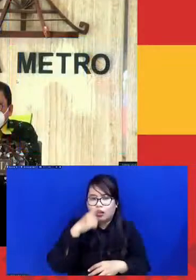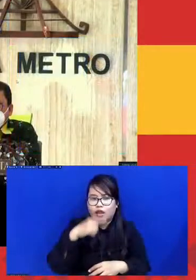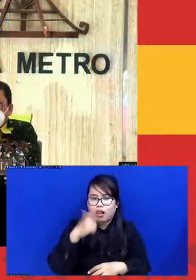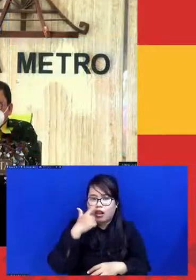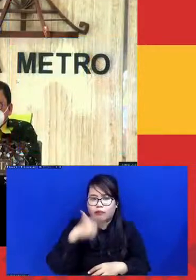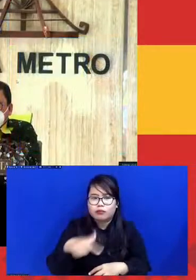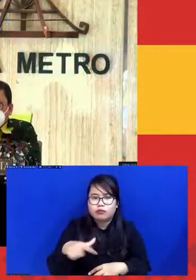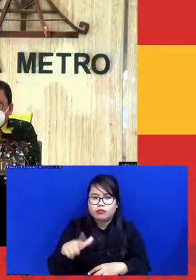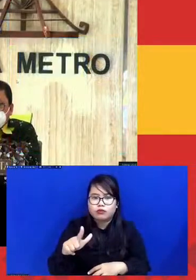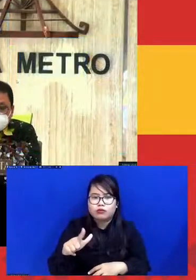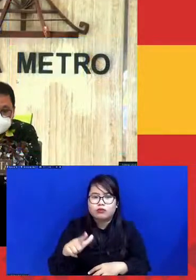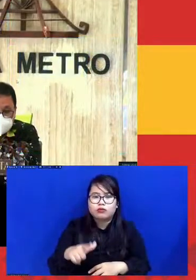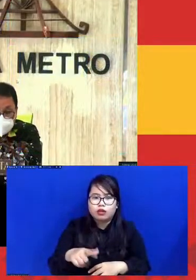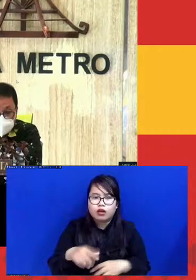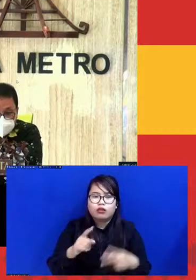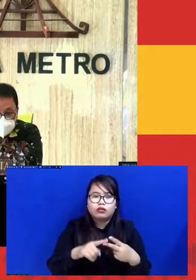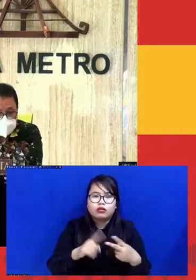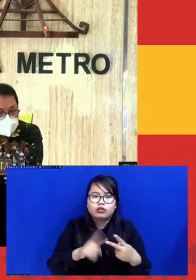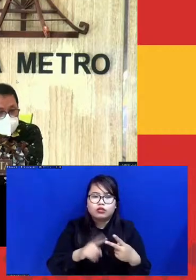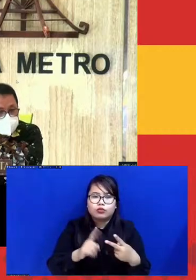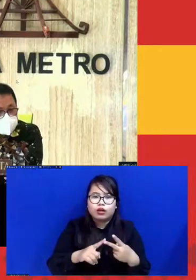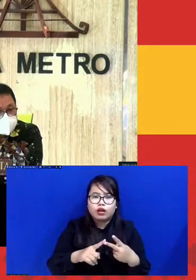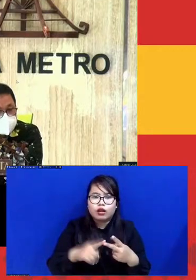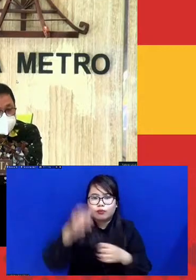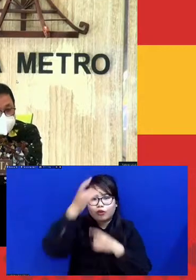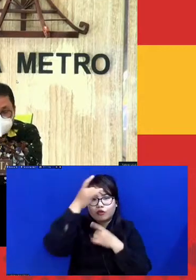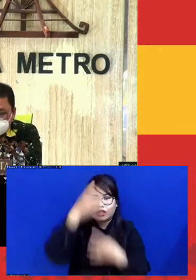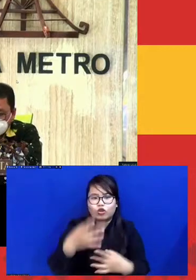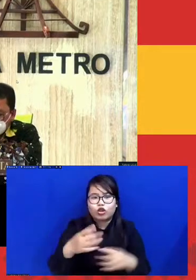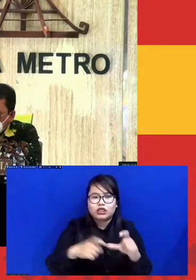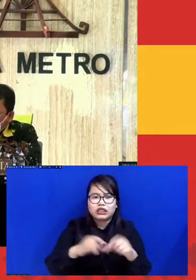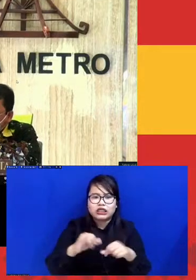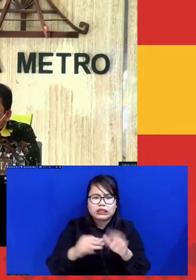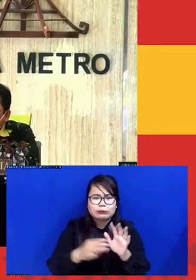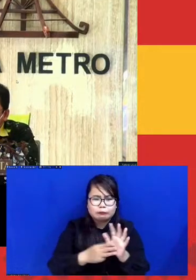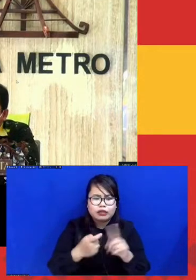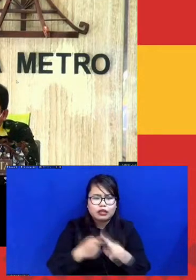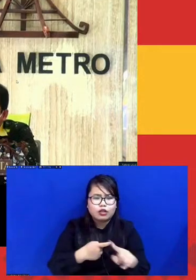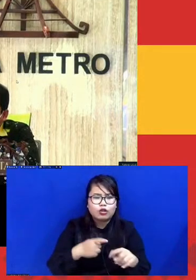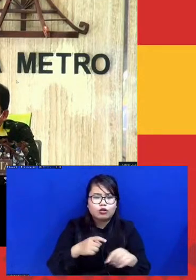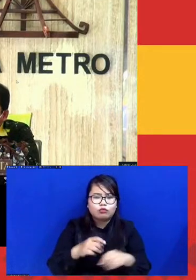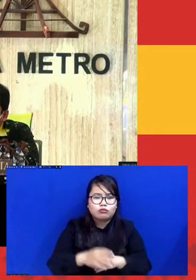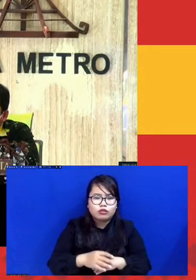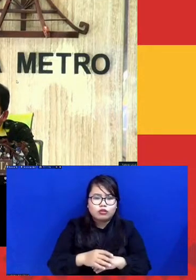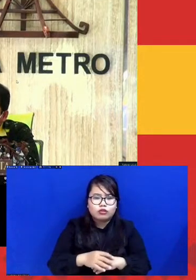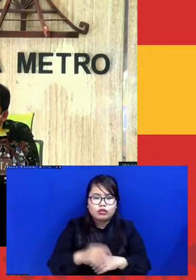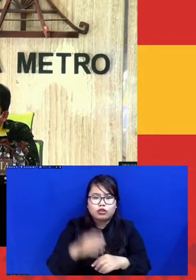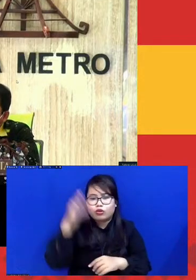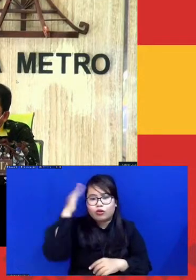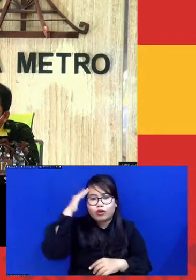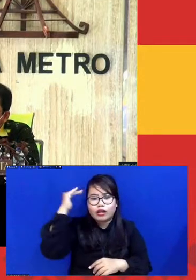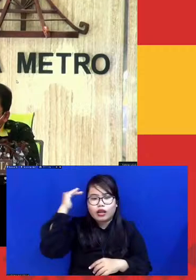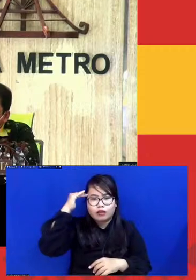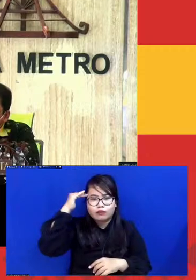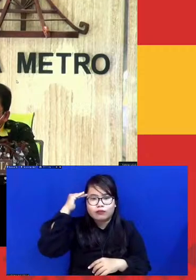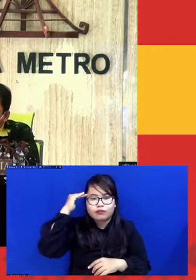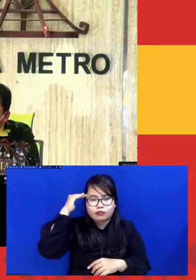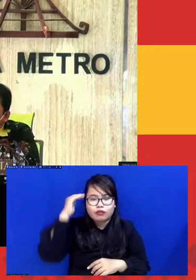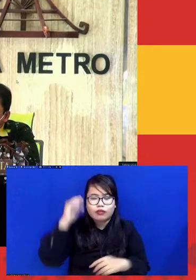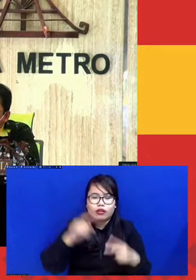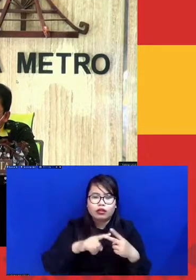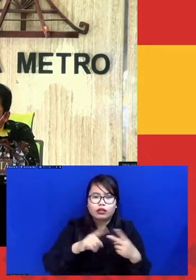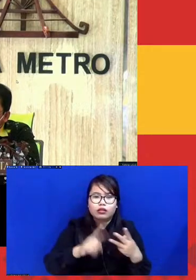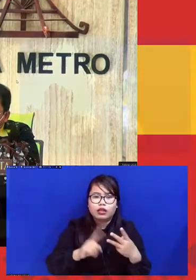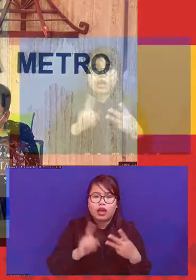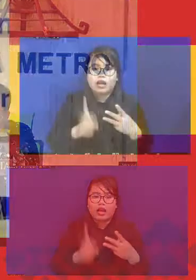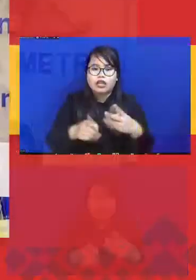Gu Shin from Gwangju International Center in South Korea. We have also another facilitator here, Dr. Sylvia